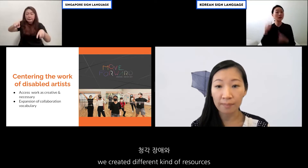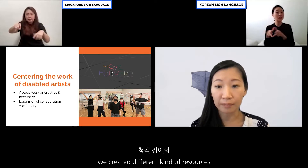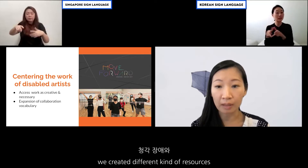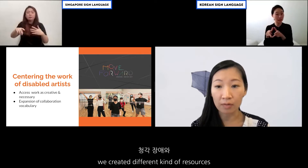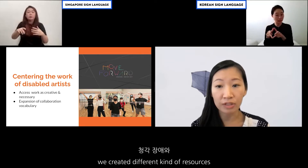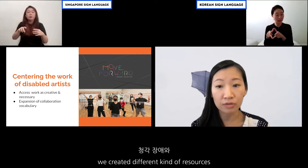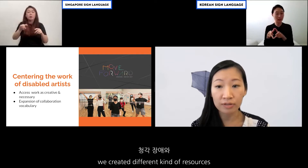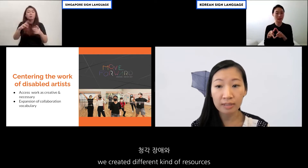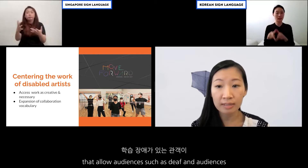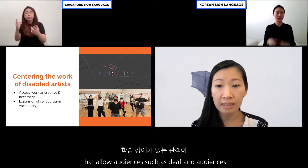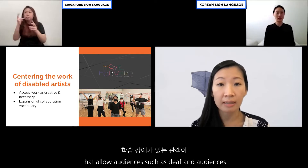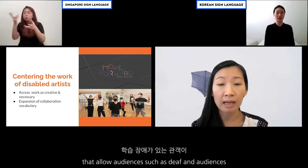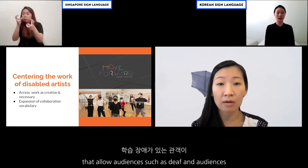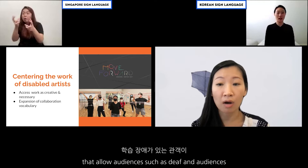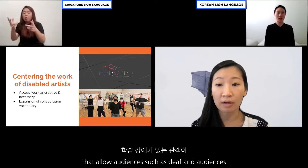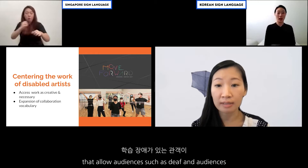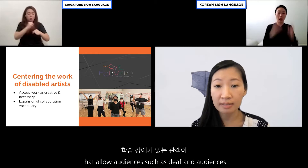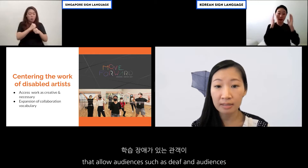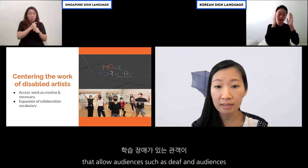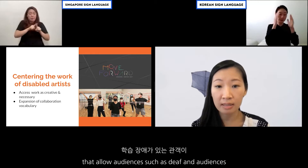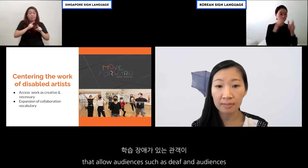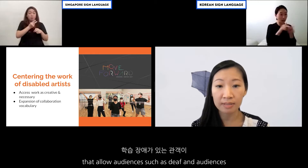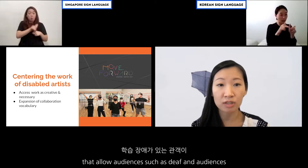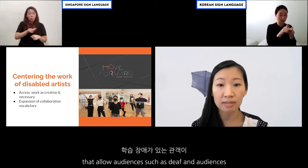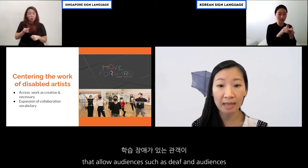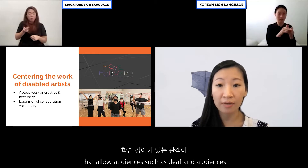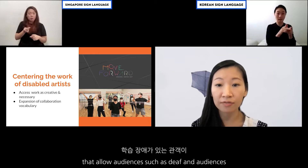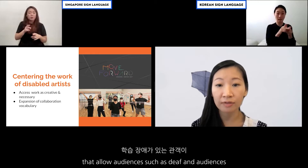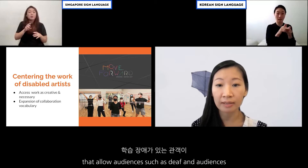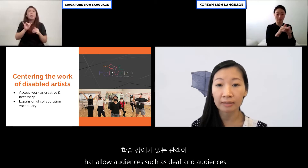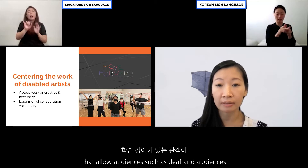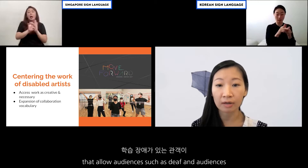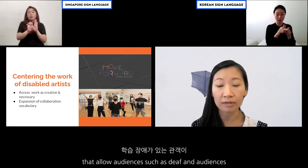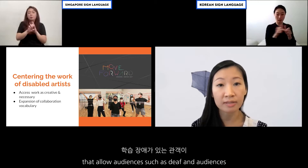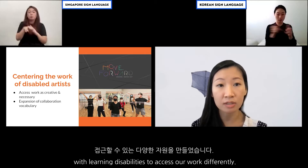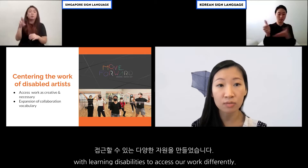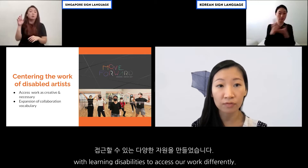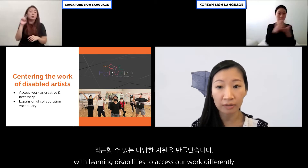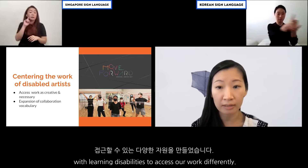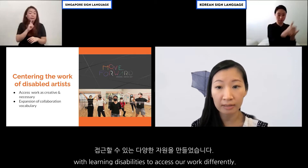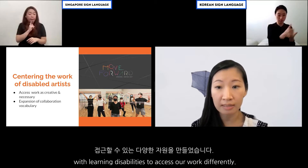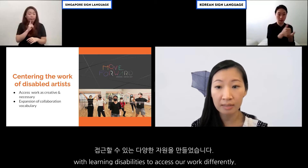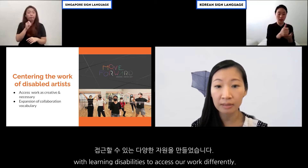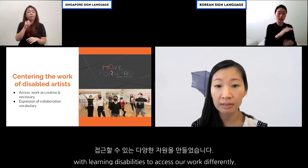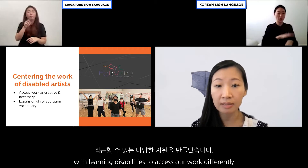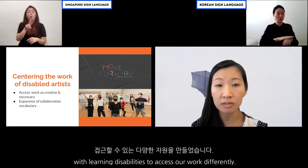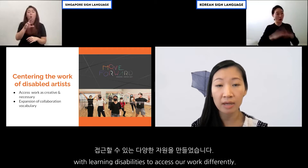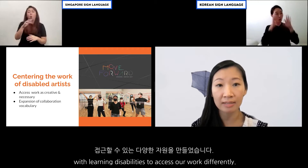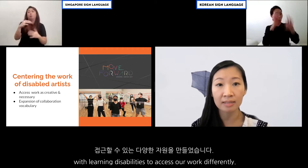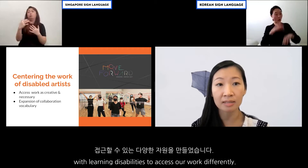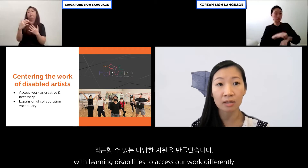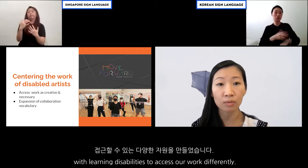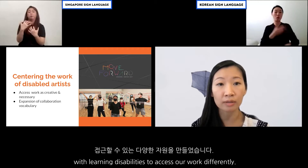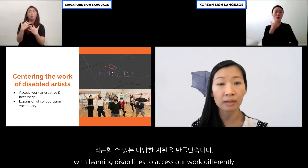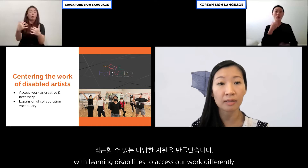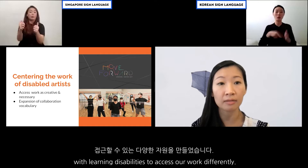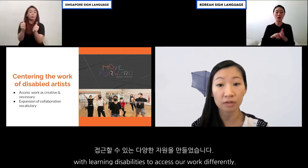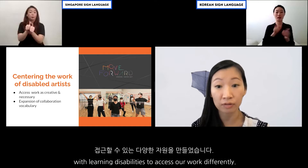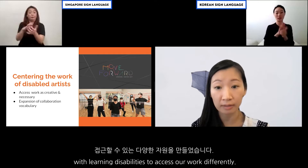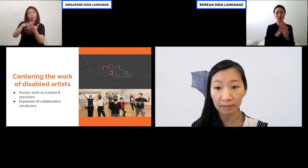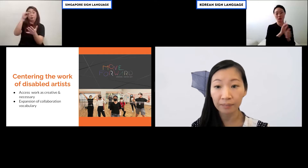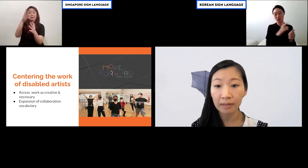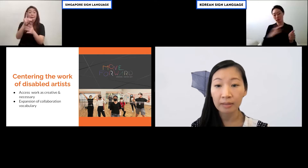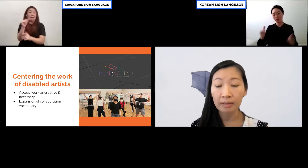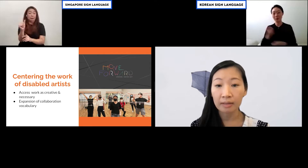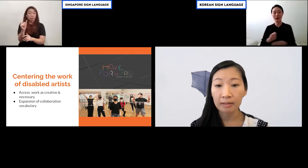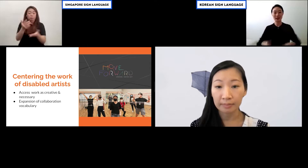of resources that allow audiences such as deaf and audiences with learning disabilities to access our work